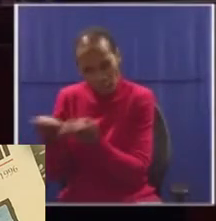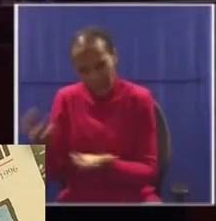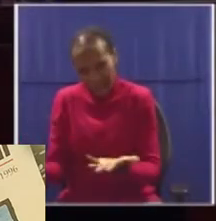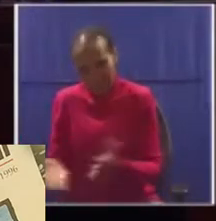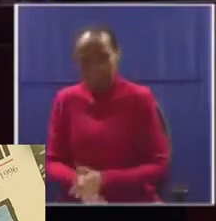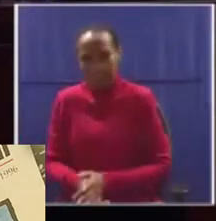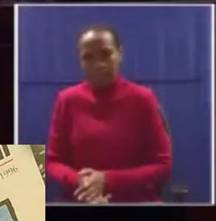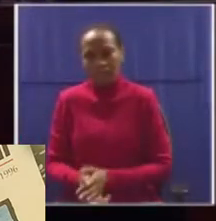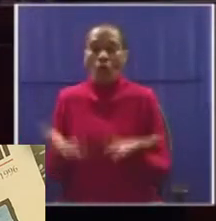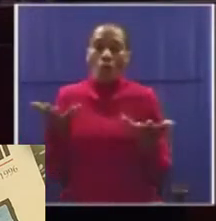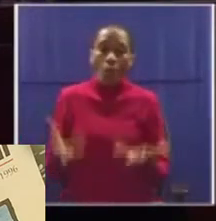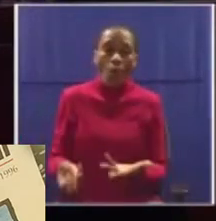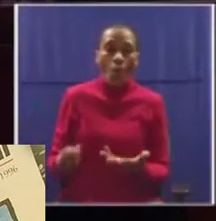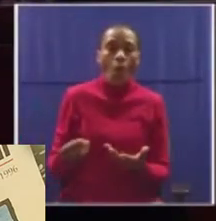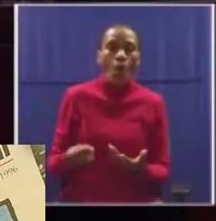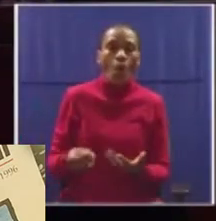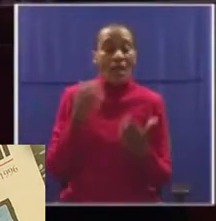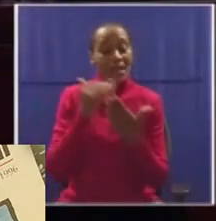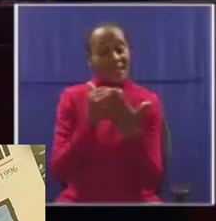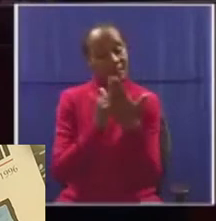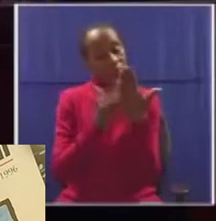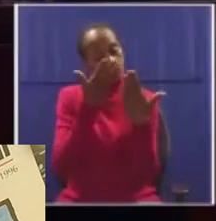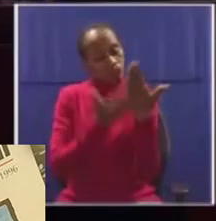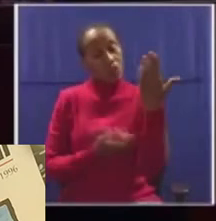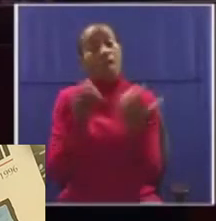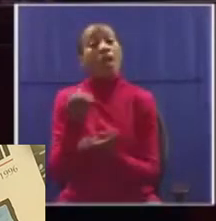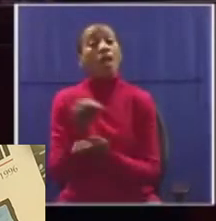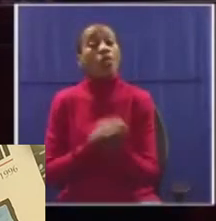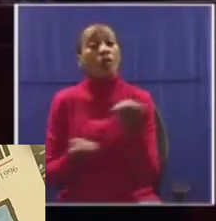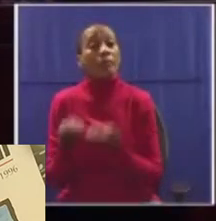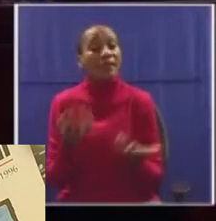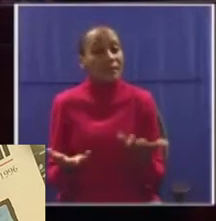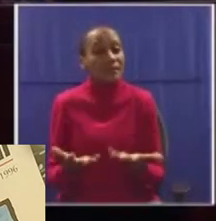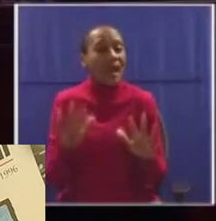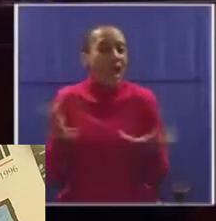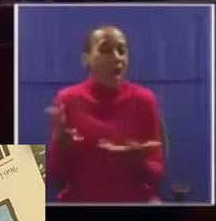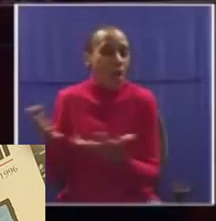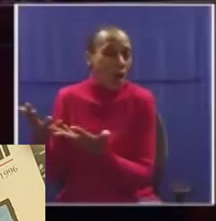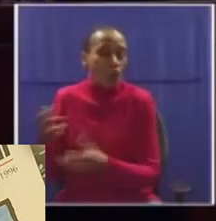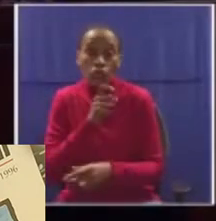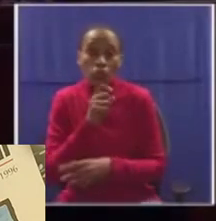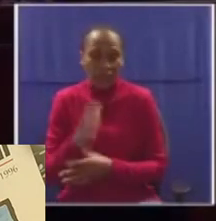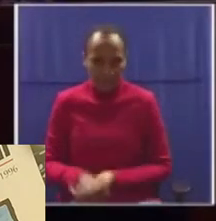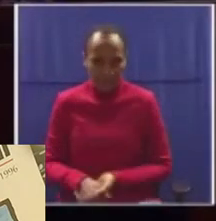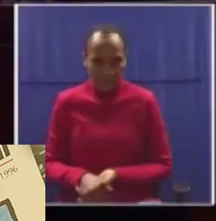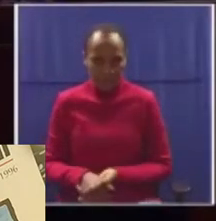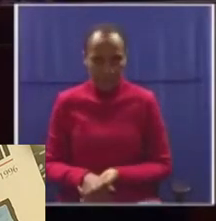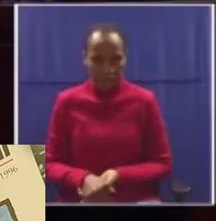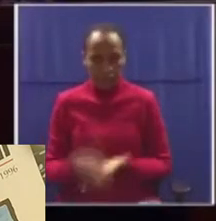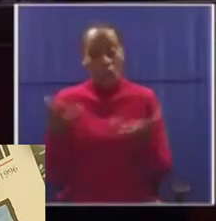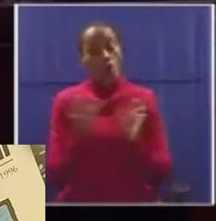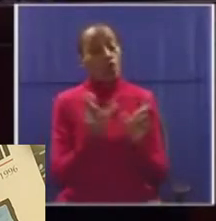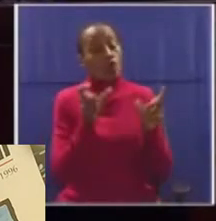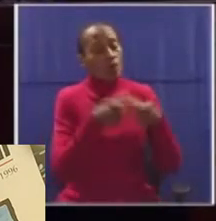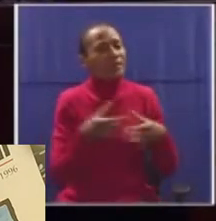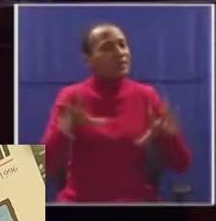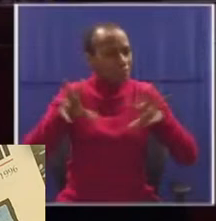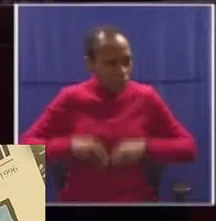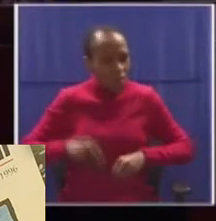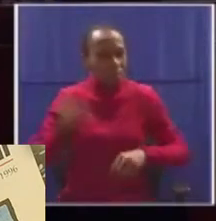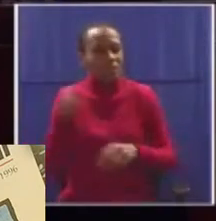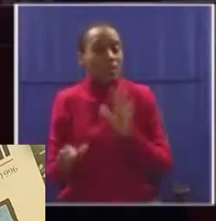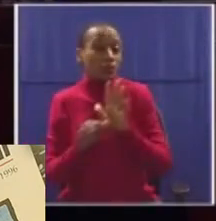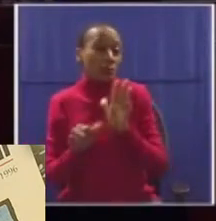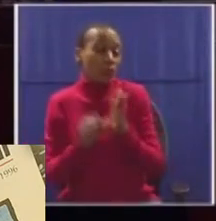categories of use of the listed equipment and their response to such use the community acknowledges